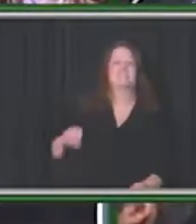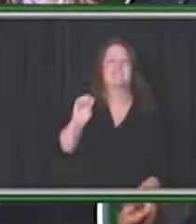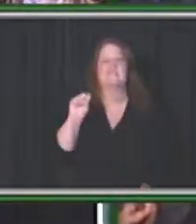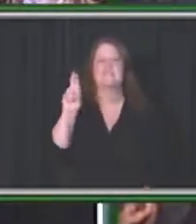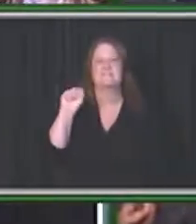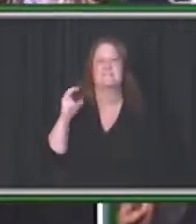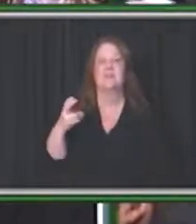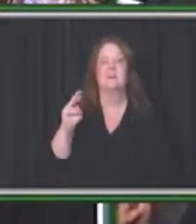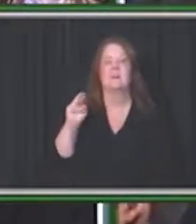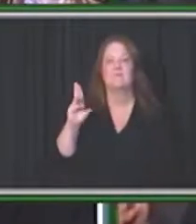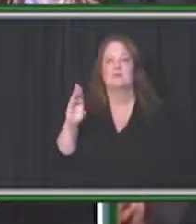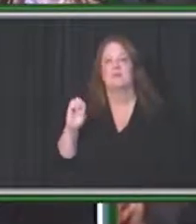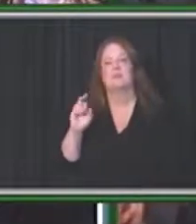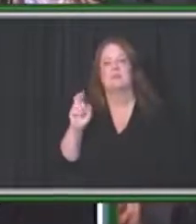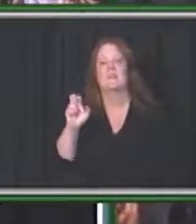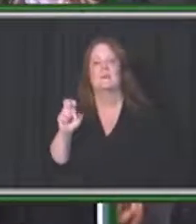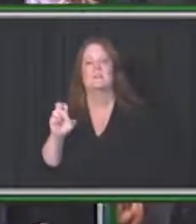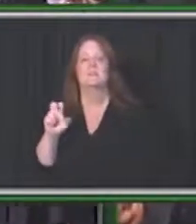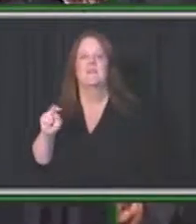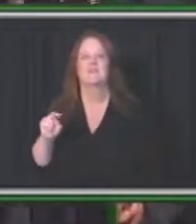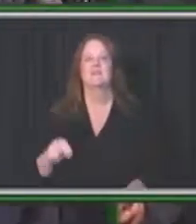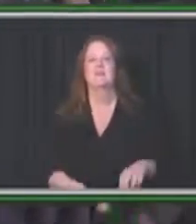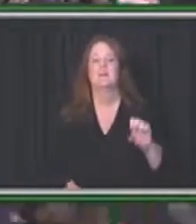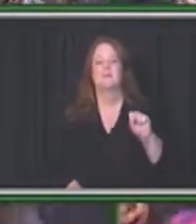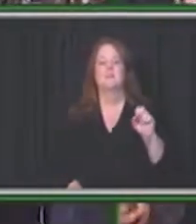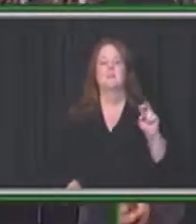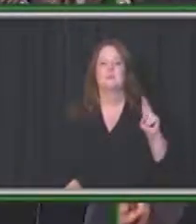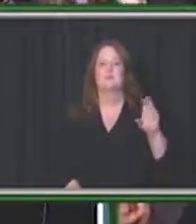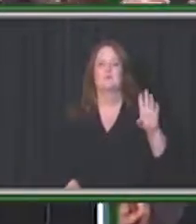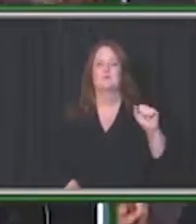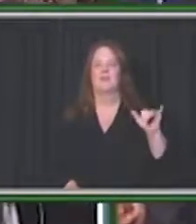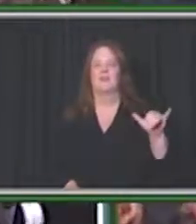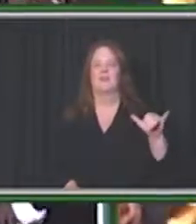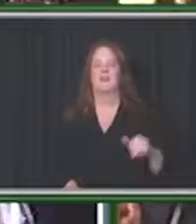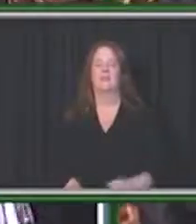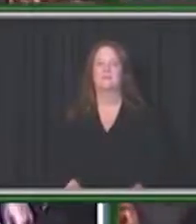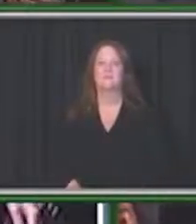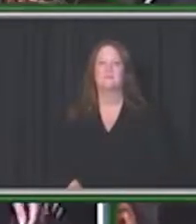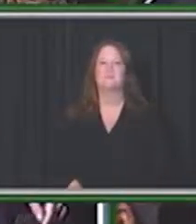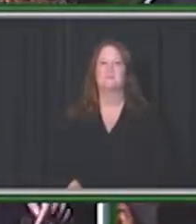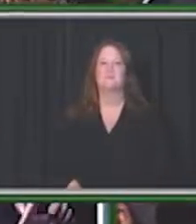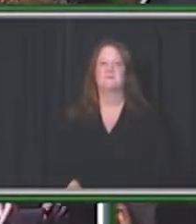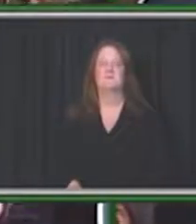Sarah Marie Compton. Sona Rai.